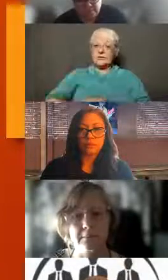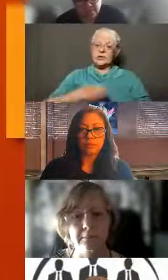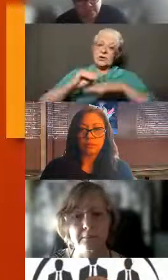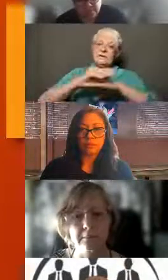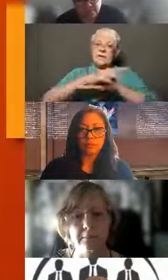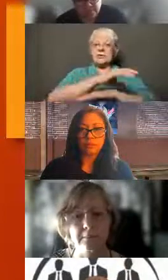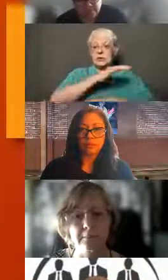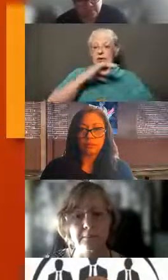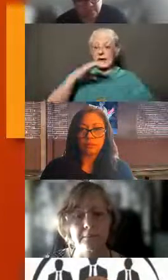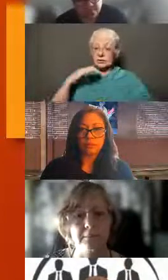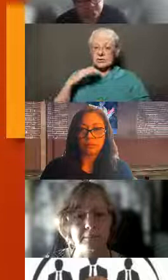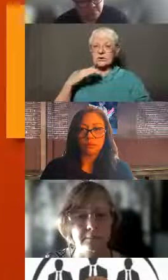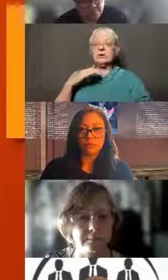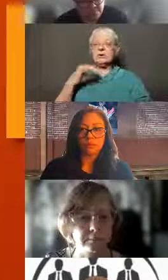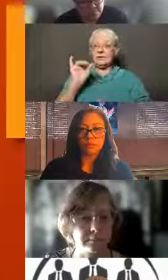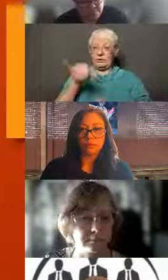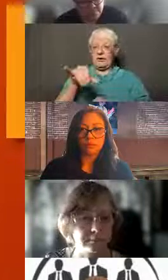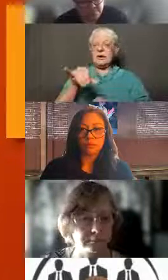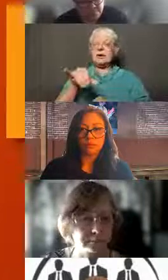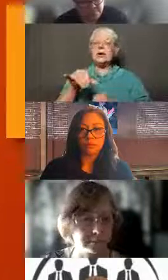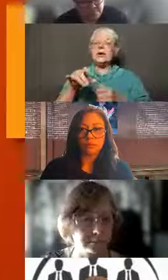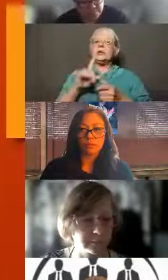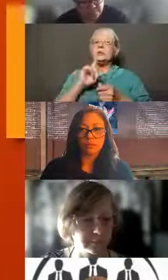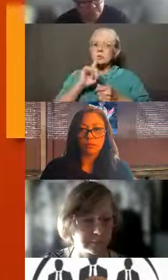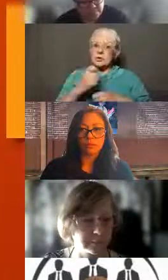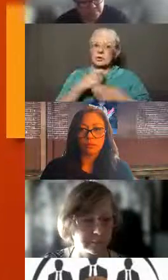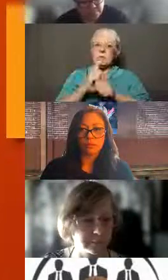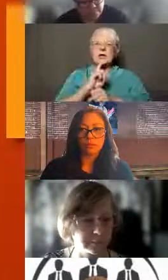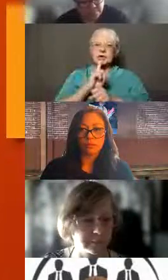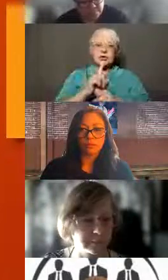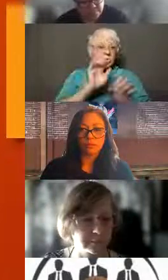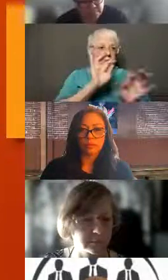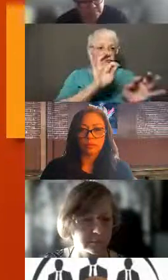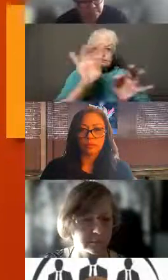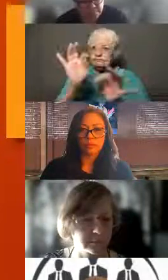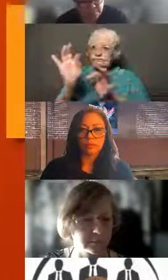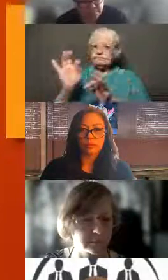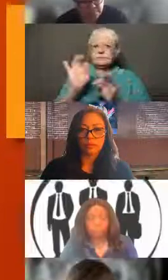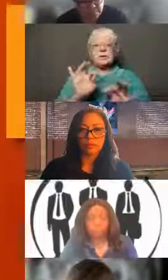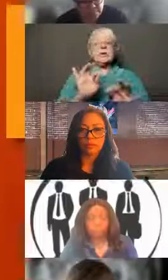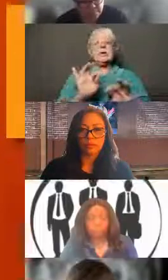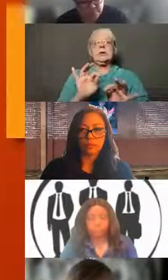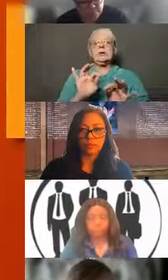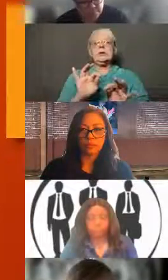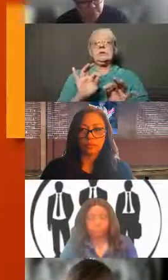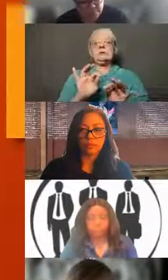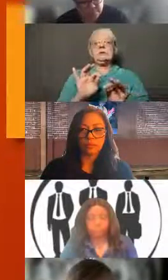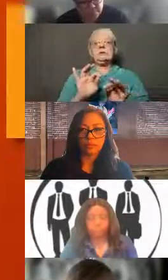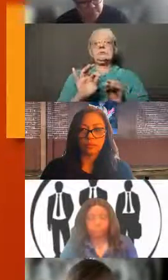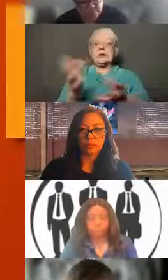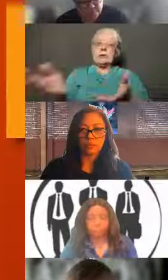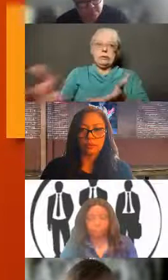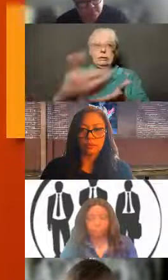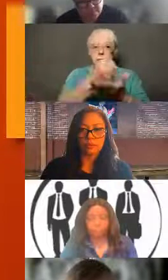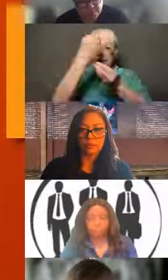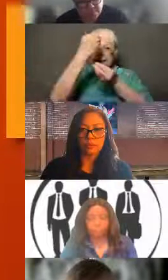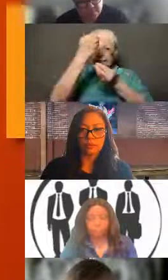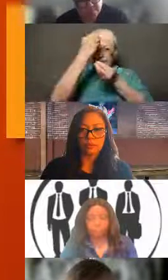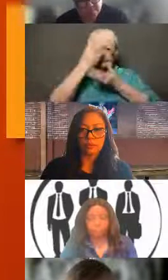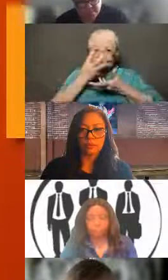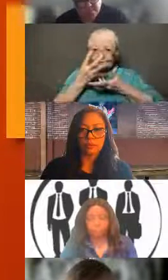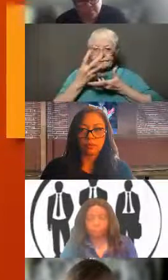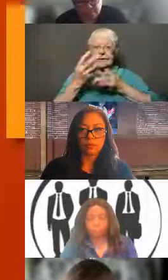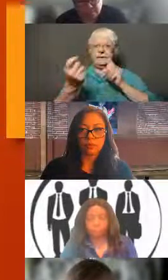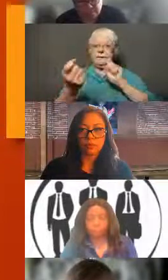Council, things of that nature, to really make sure that we're getting as much feedback, critique, as